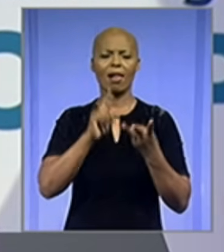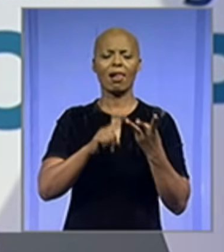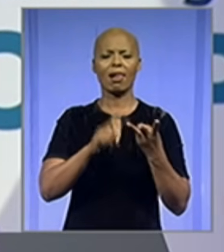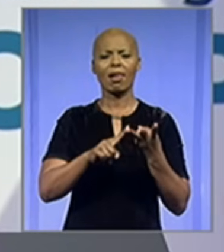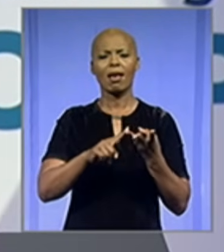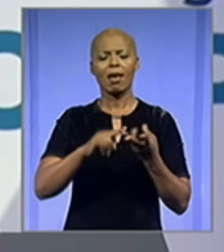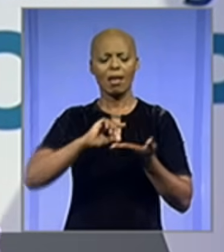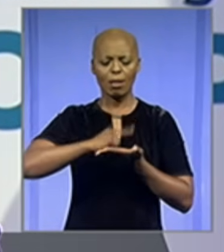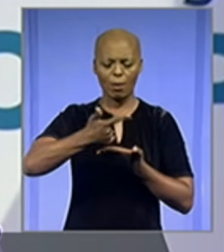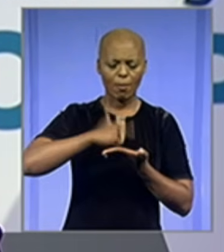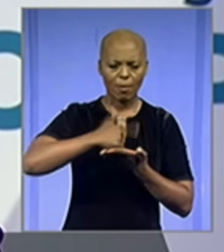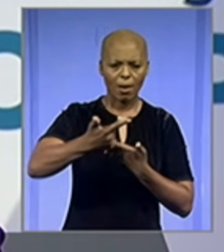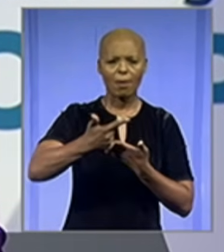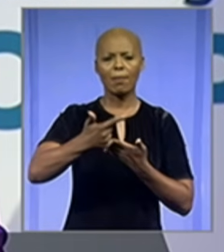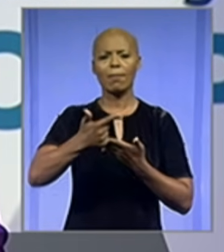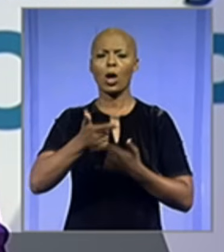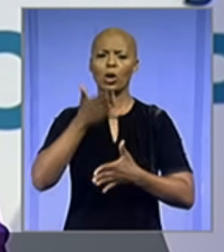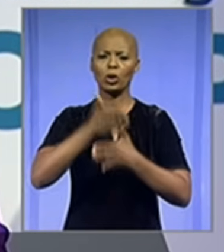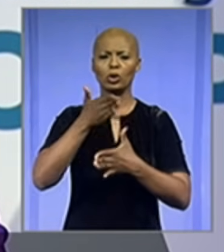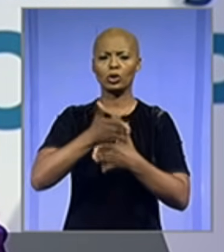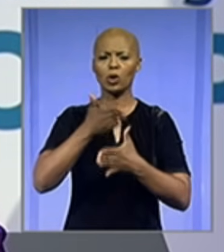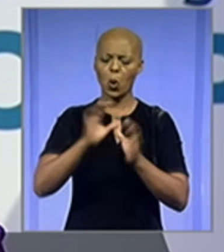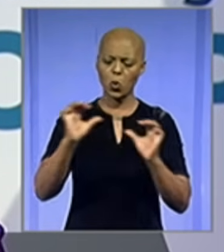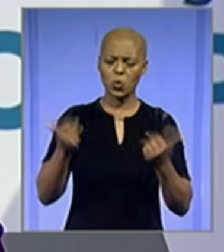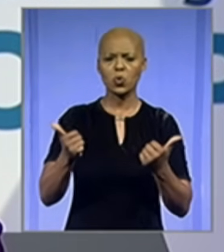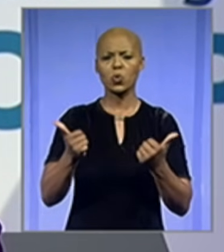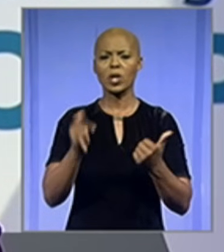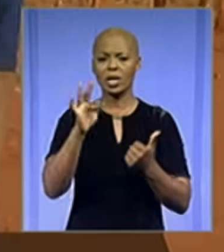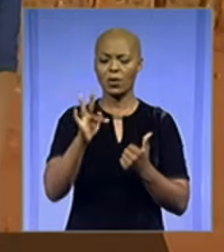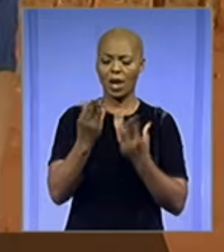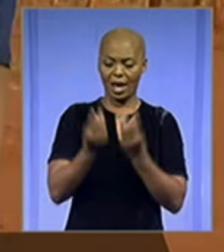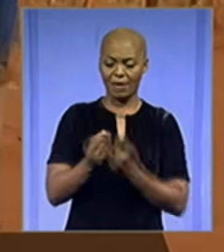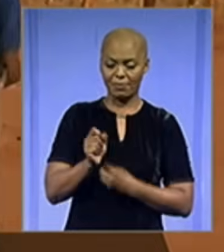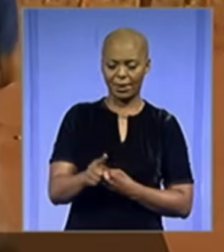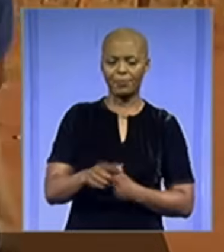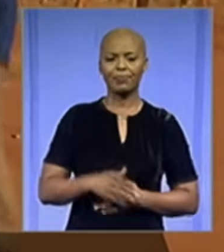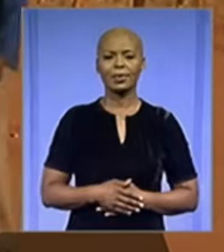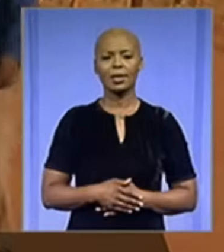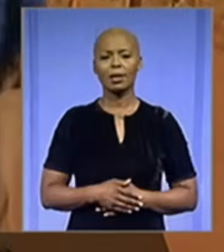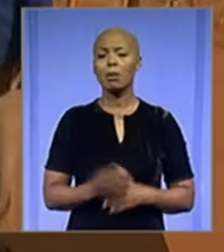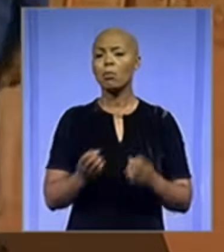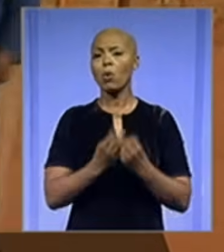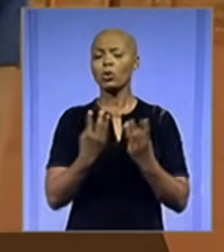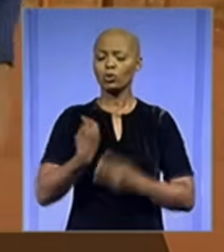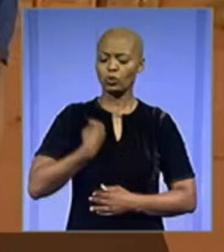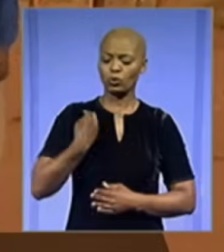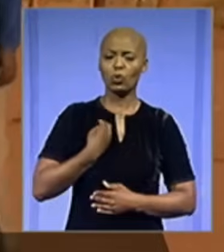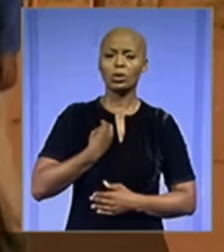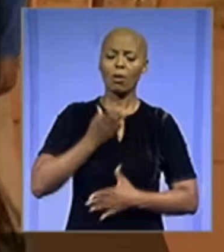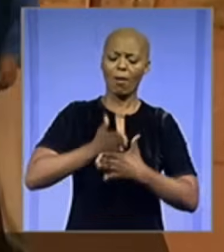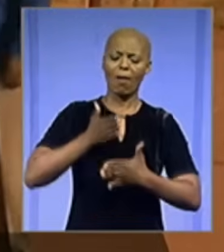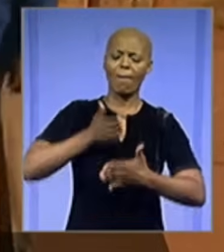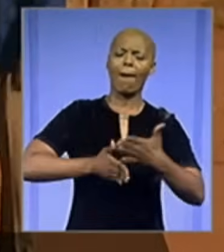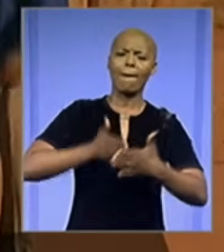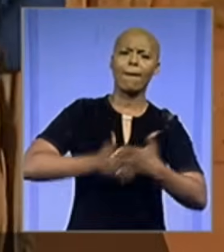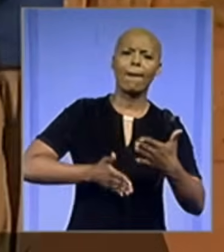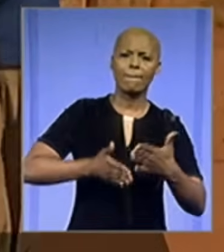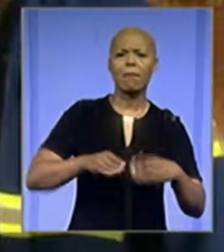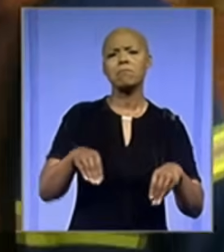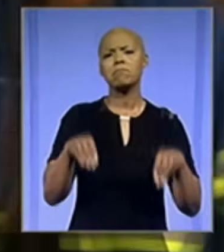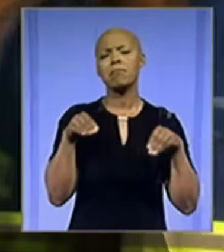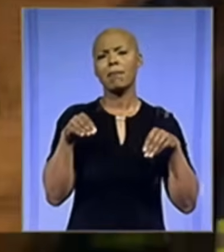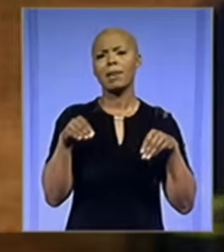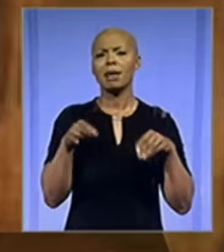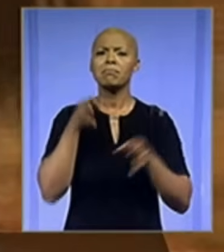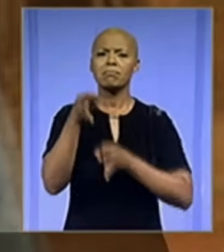has very efficient job search functionalities. Go tlhoka ditiro ga bontsi ba bašwa mono Afrika Borwa go tlhalositse